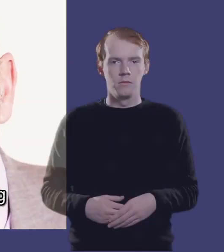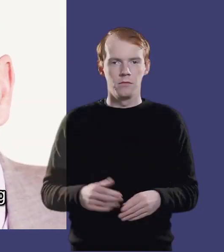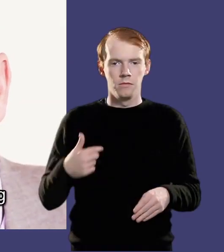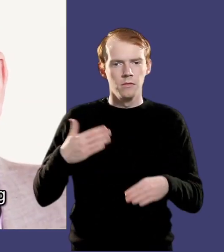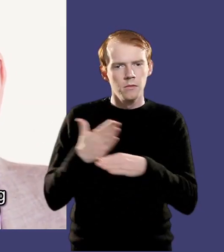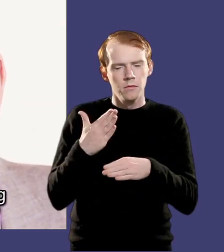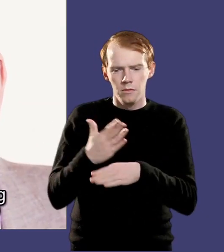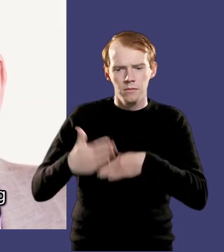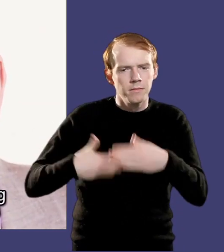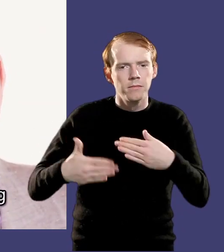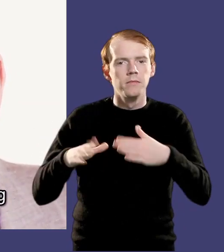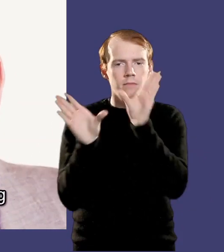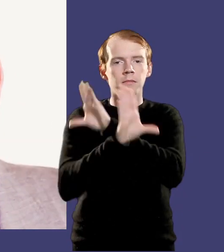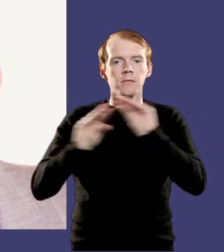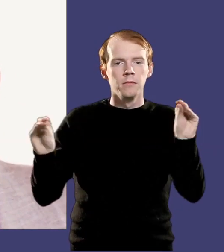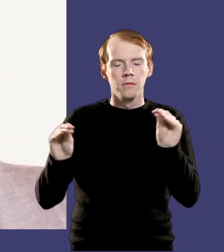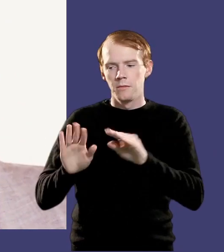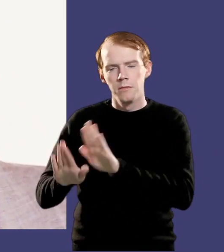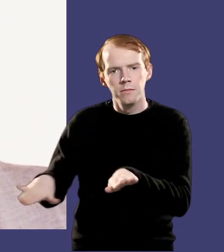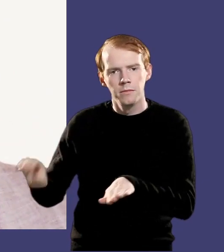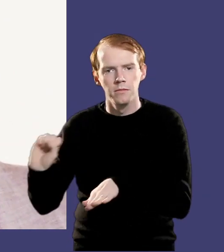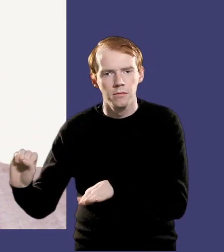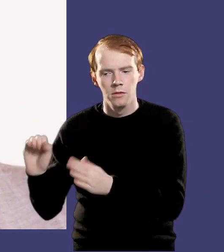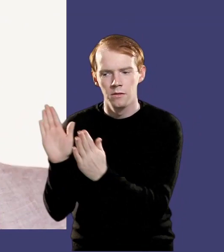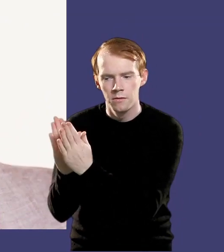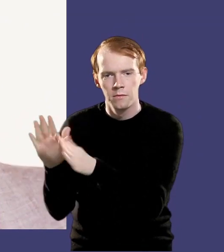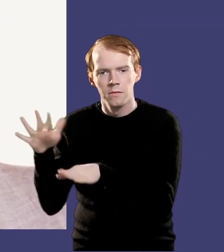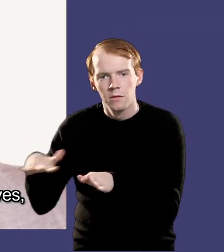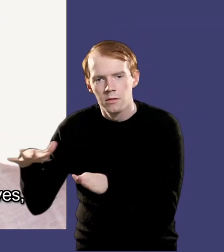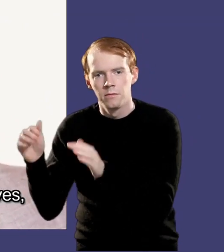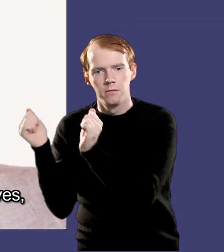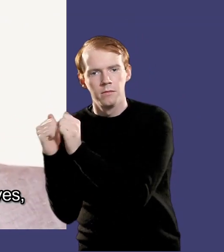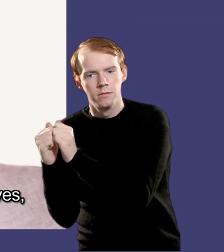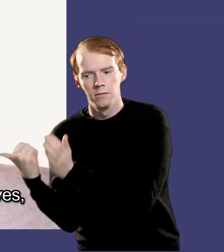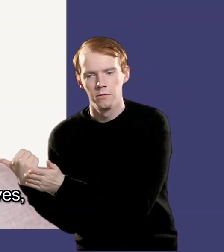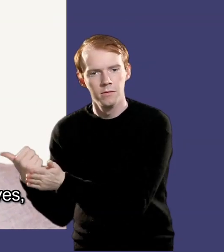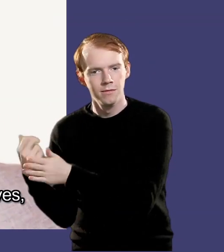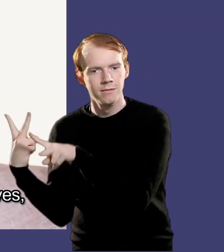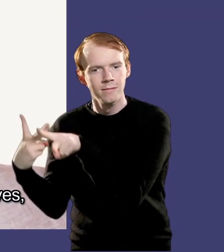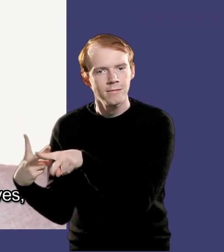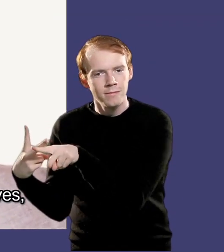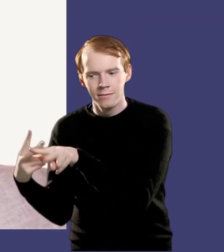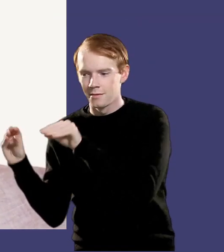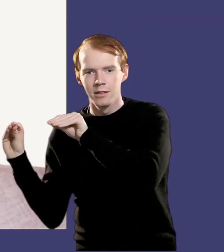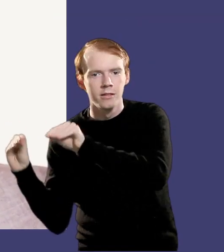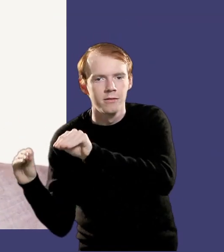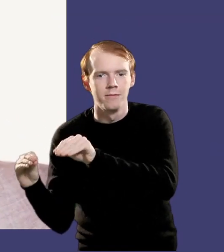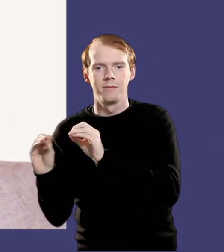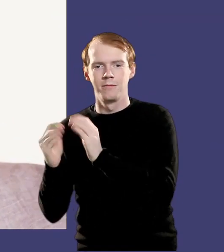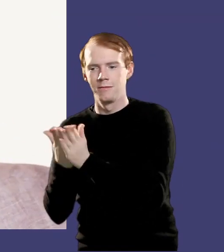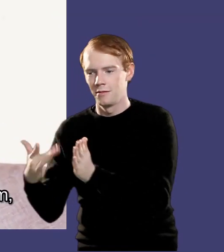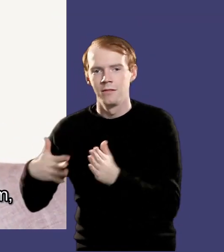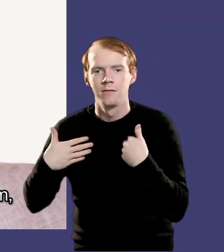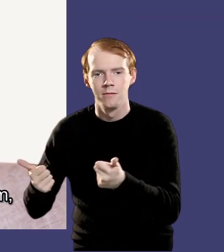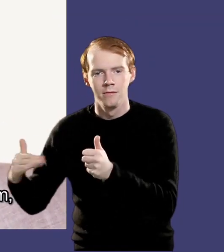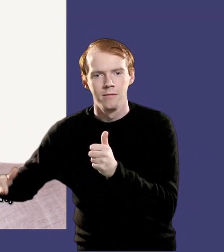I'll report back on how well I'm doing on an annual basis. But the main difference in children's lives and children's